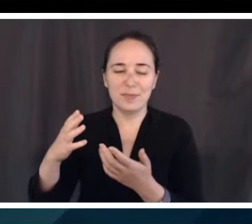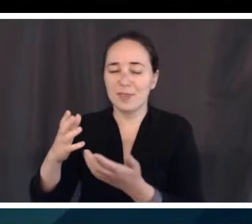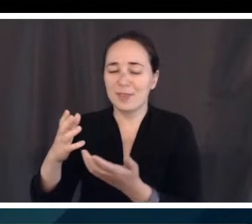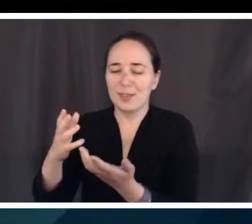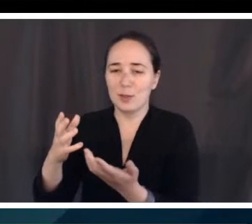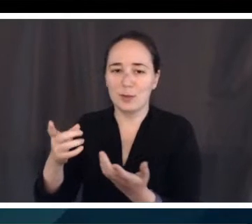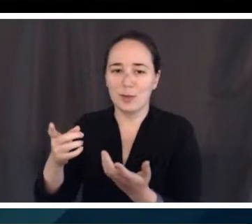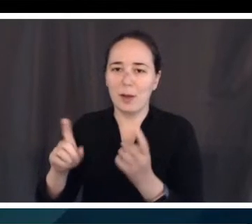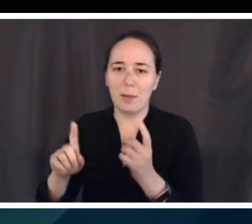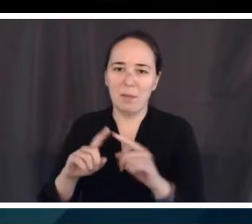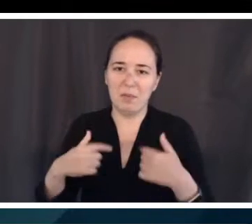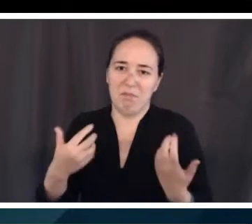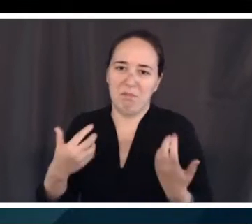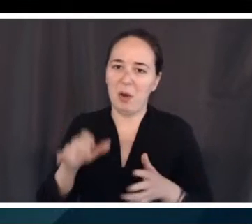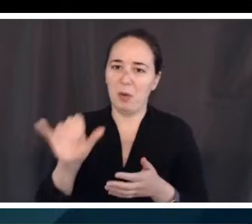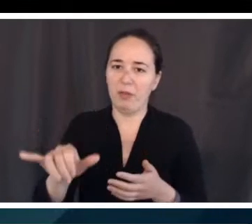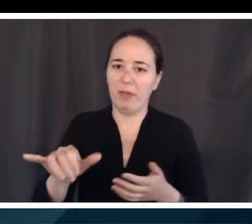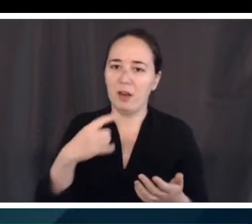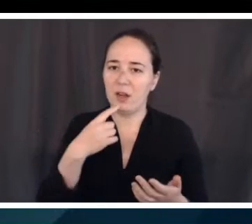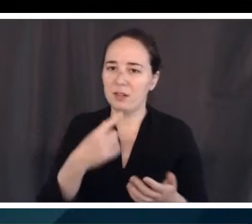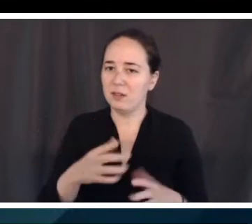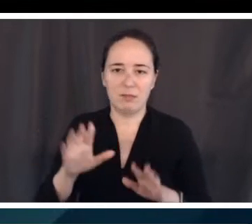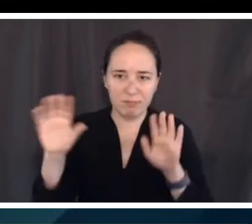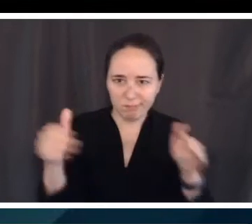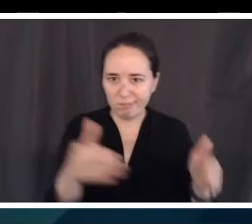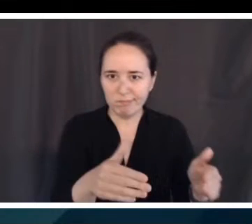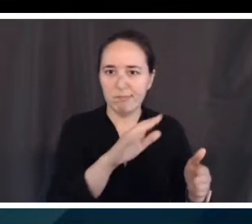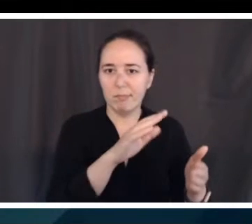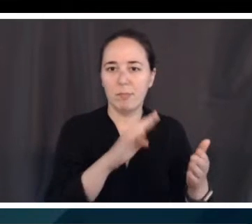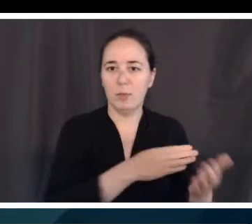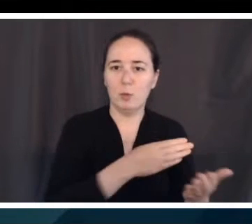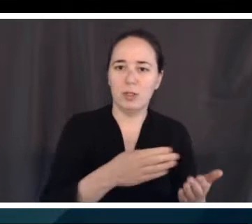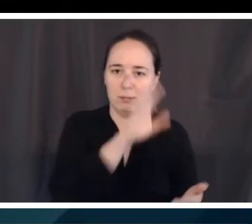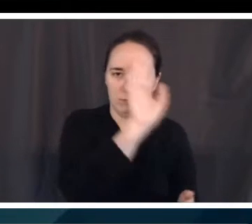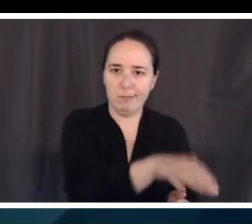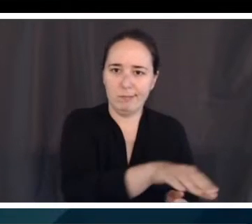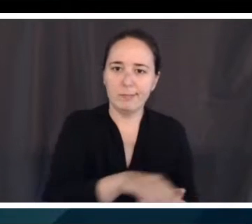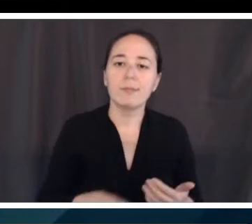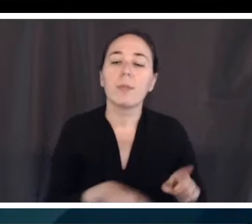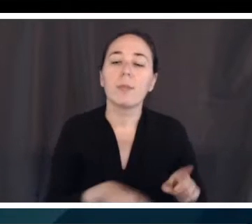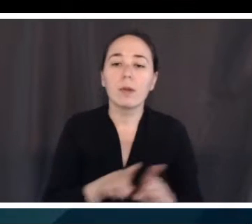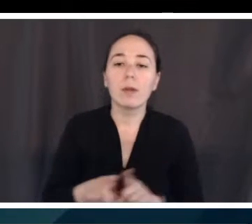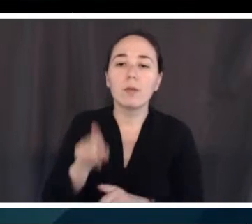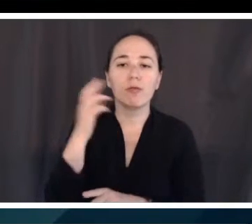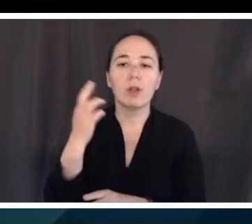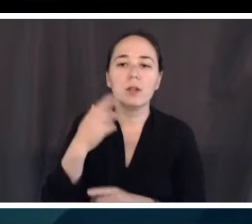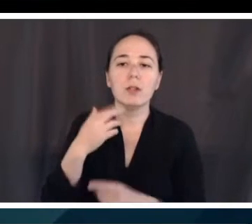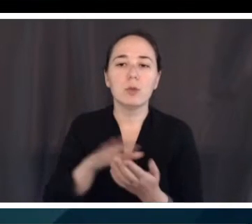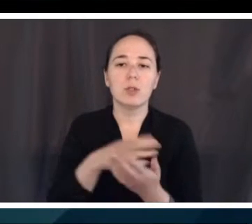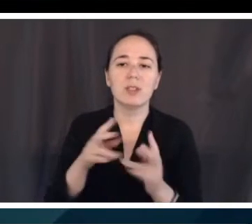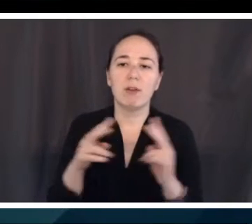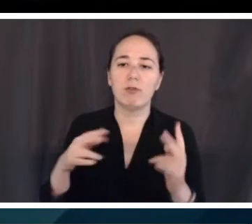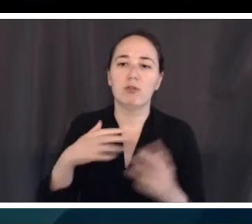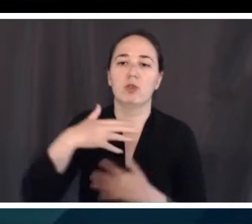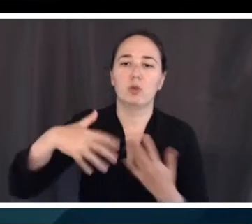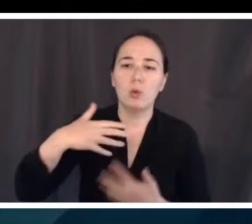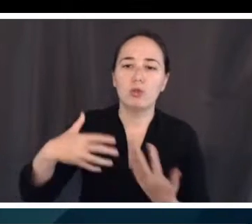there really was such a social thing in the music. And once people find out you can do